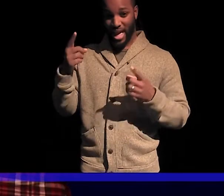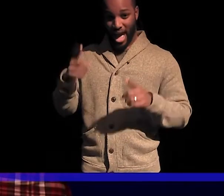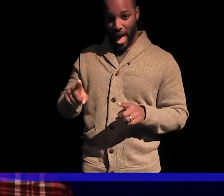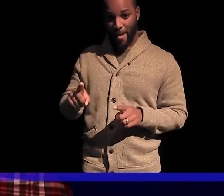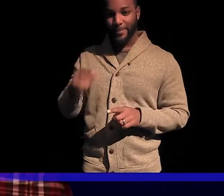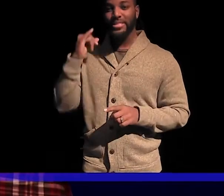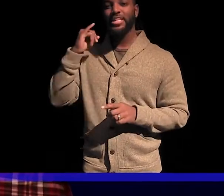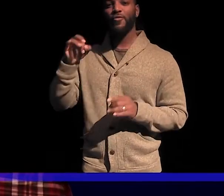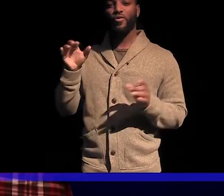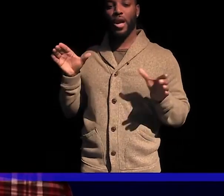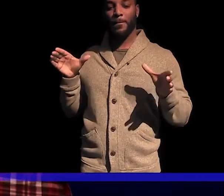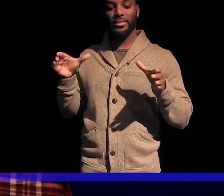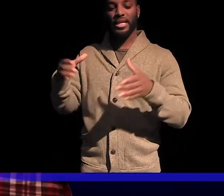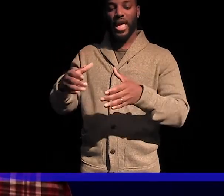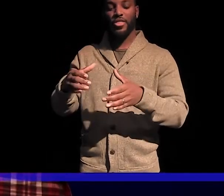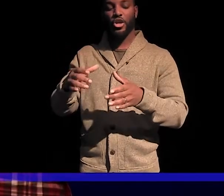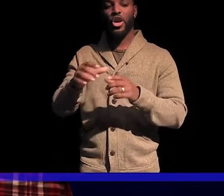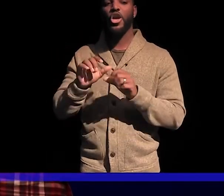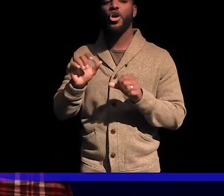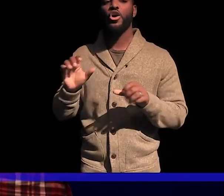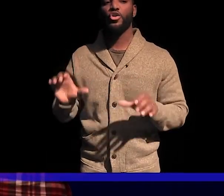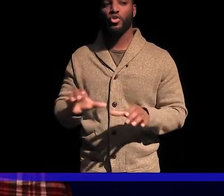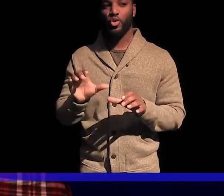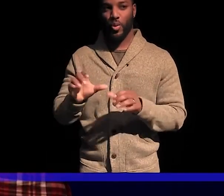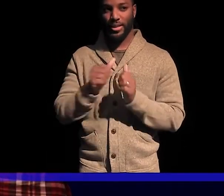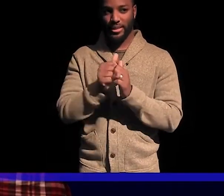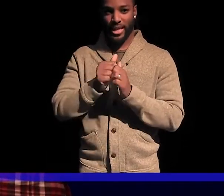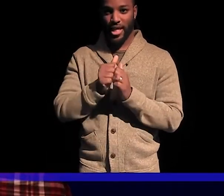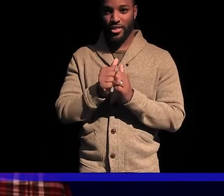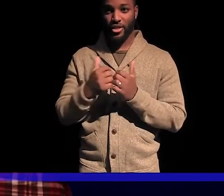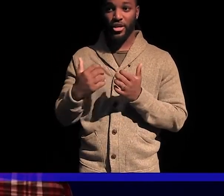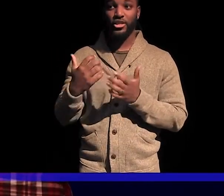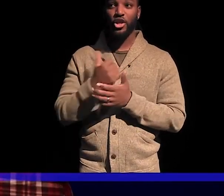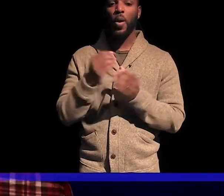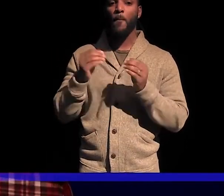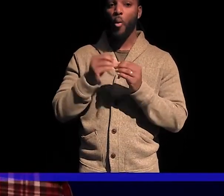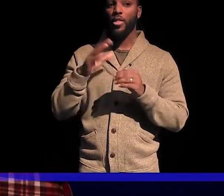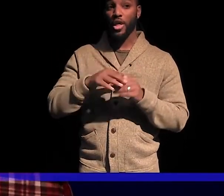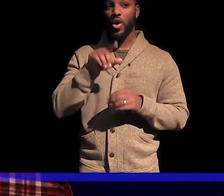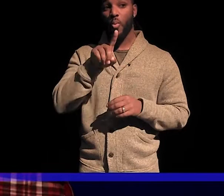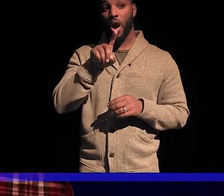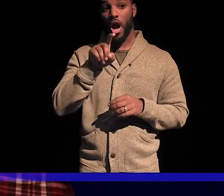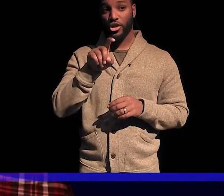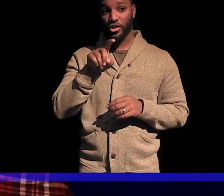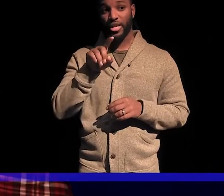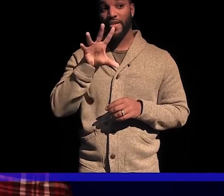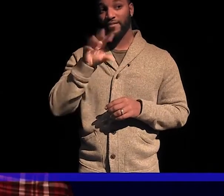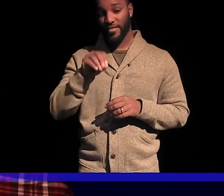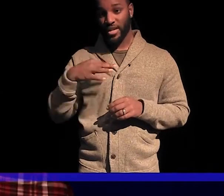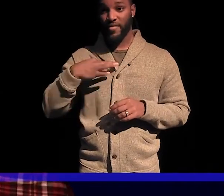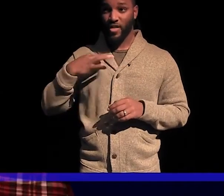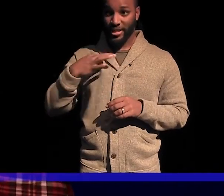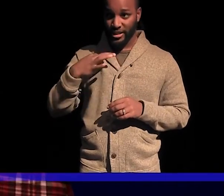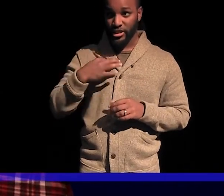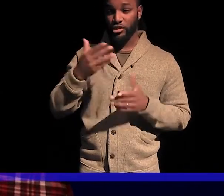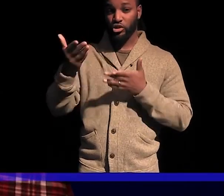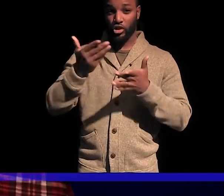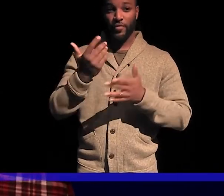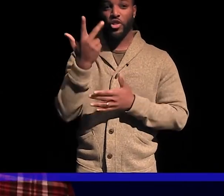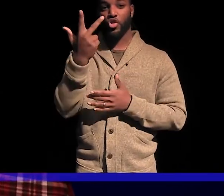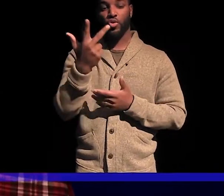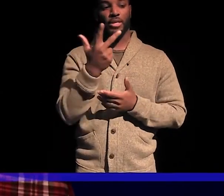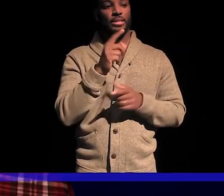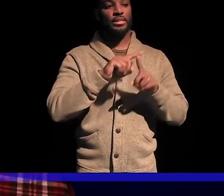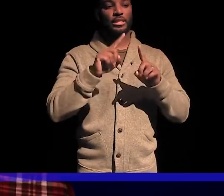when we come together and do it together. It took more than 158 volunteers serving in three separate